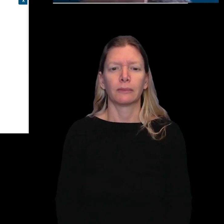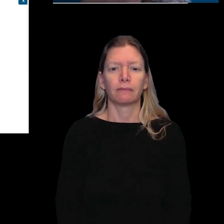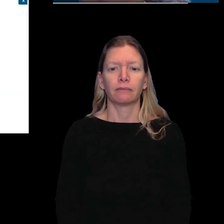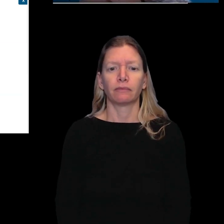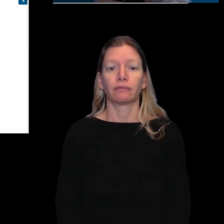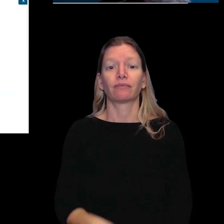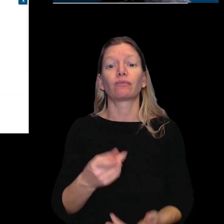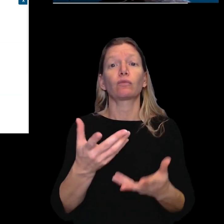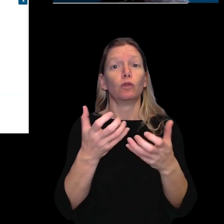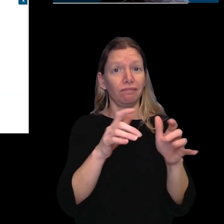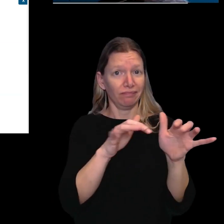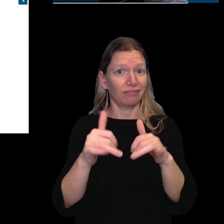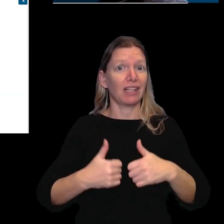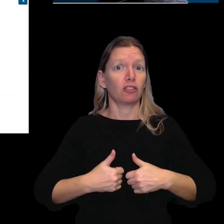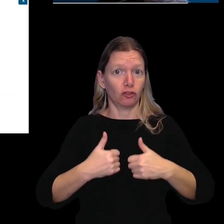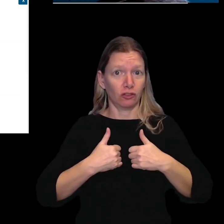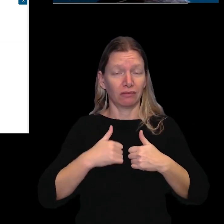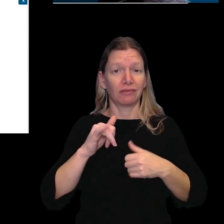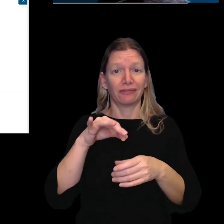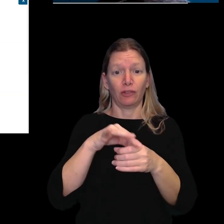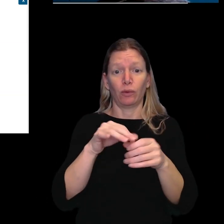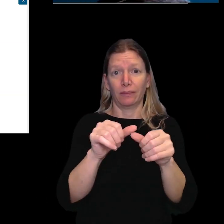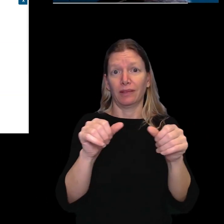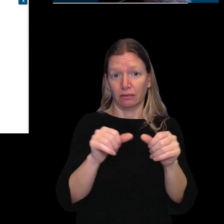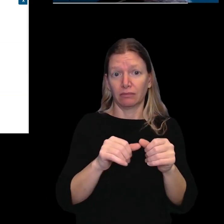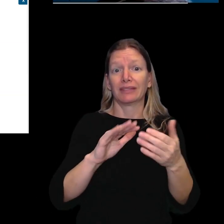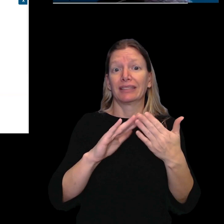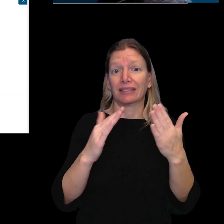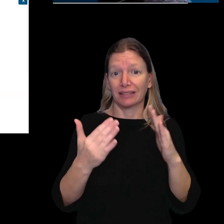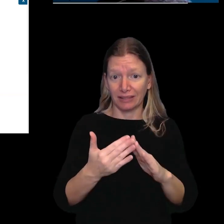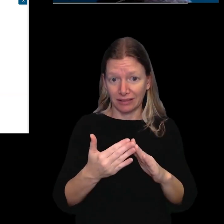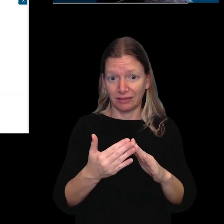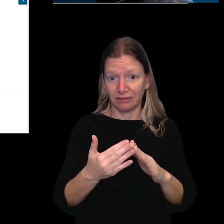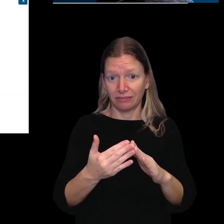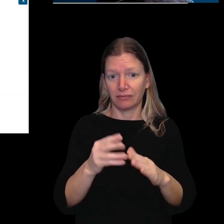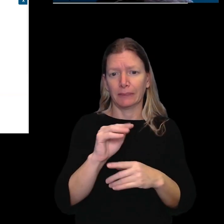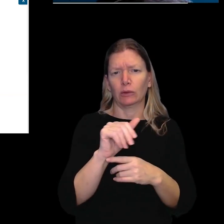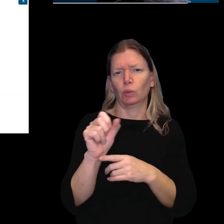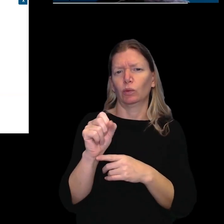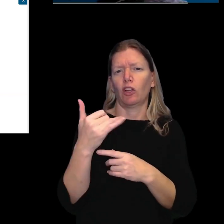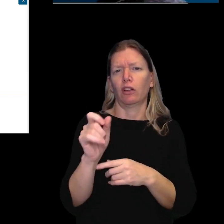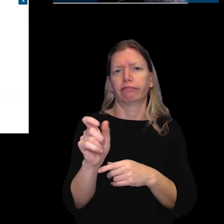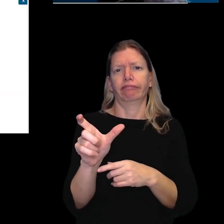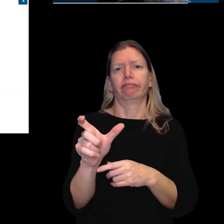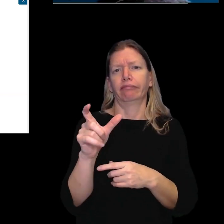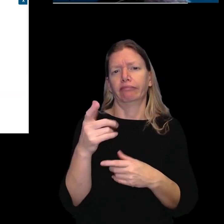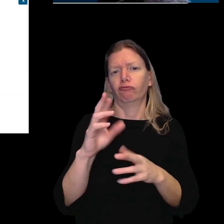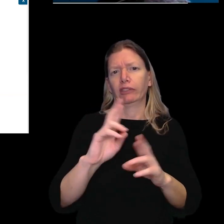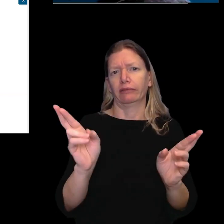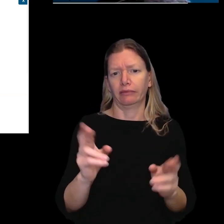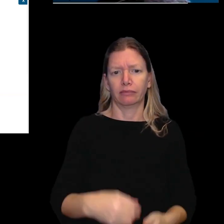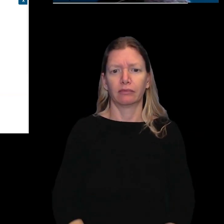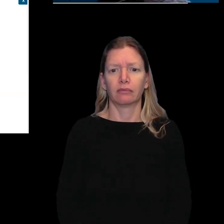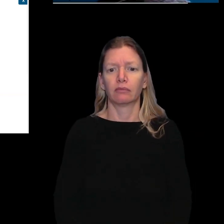you can just put in none. You want to enter in the address of the polling place you're in and the city. Massachusetts is